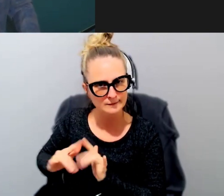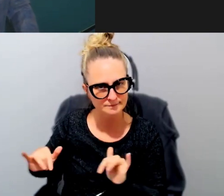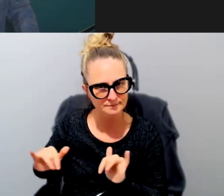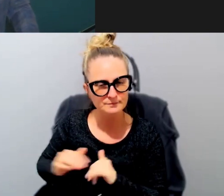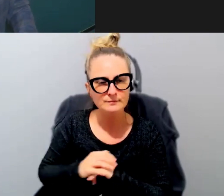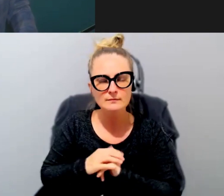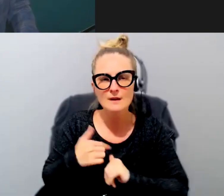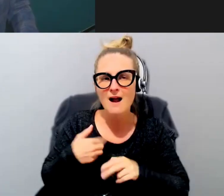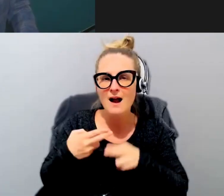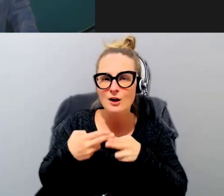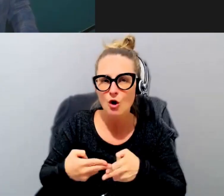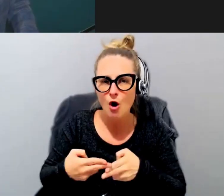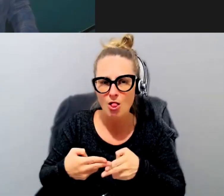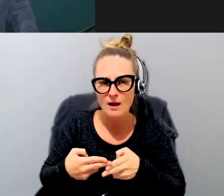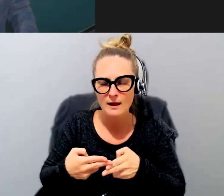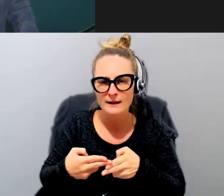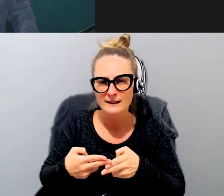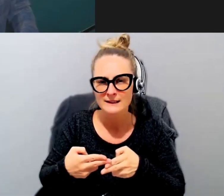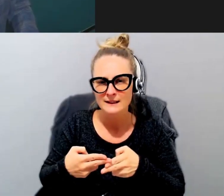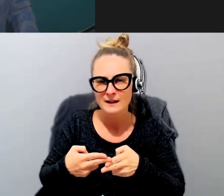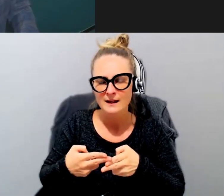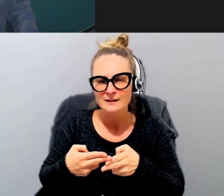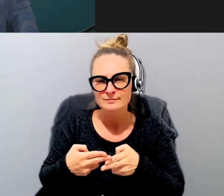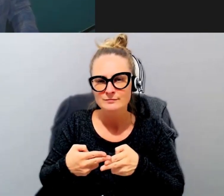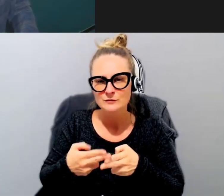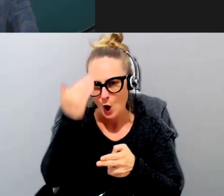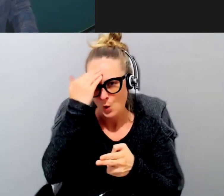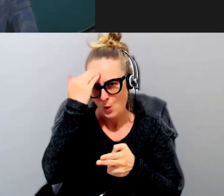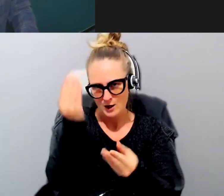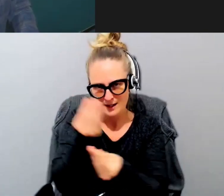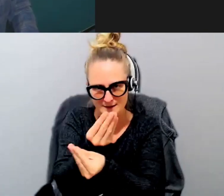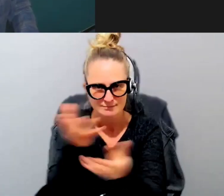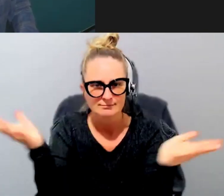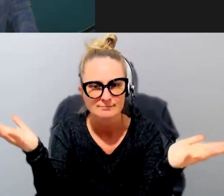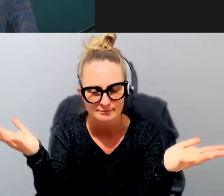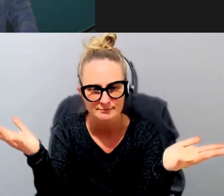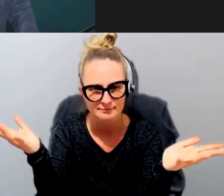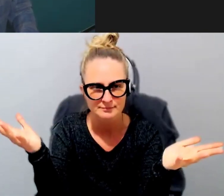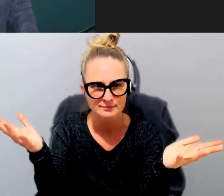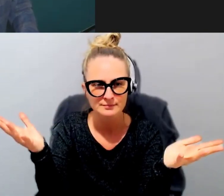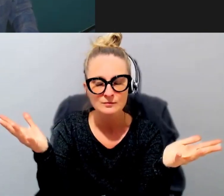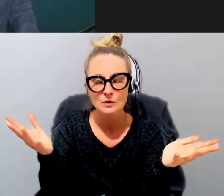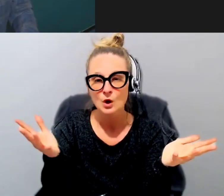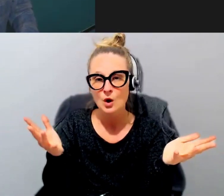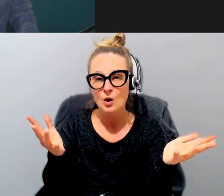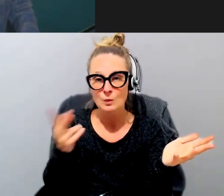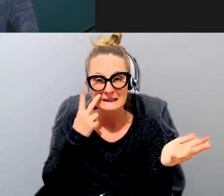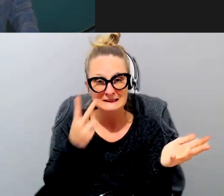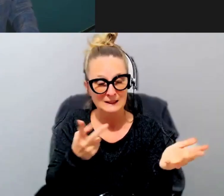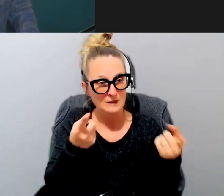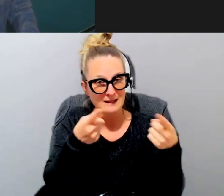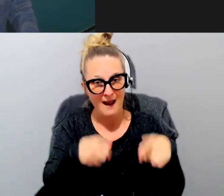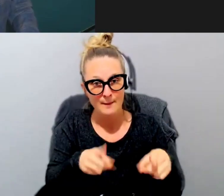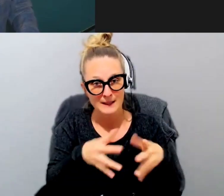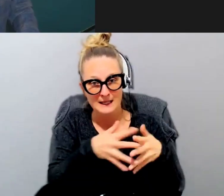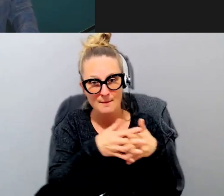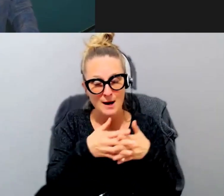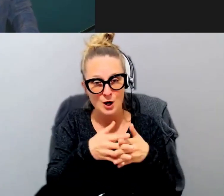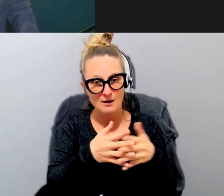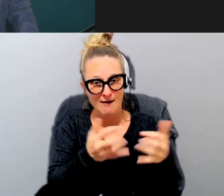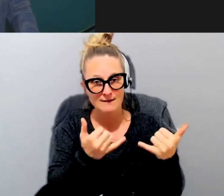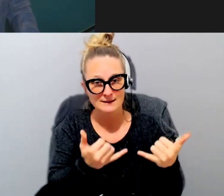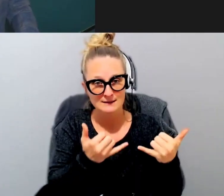I call it raising awareness. And when we look at what's happening in America today, people have